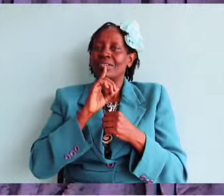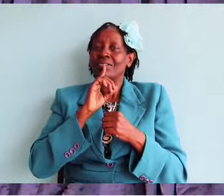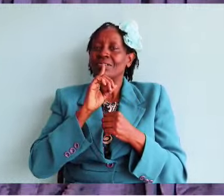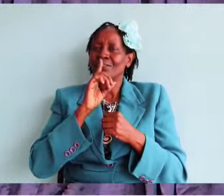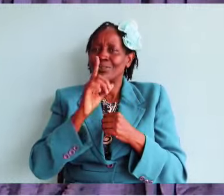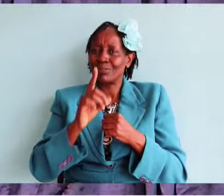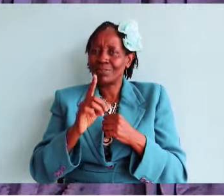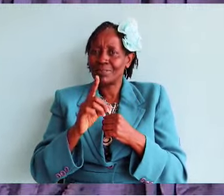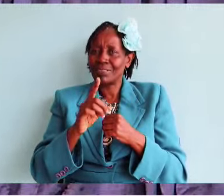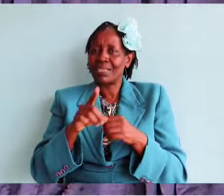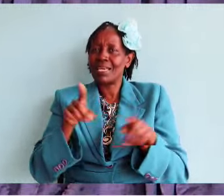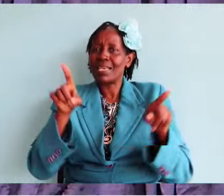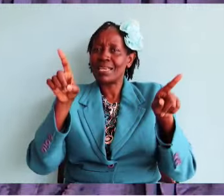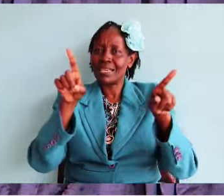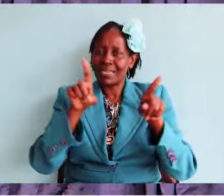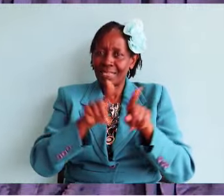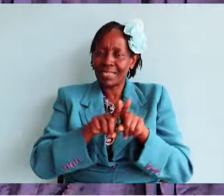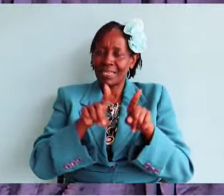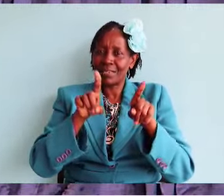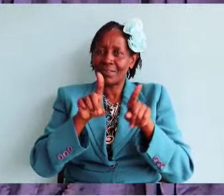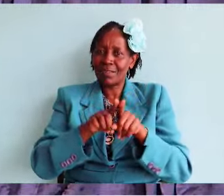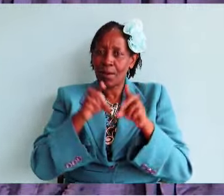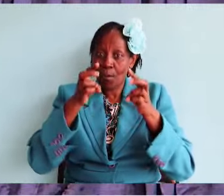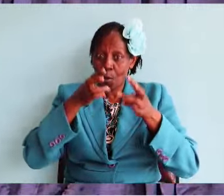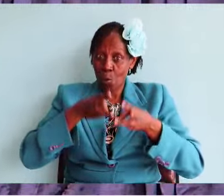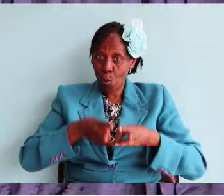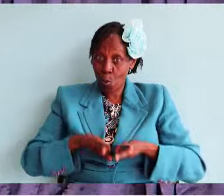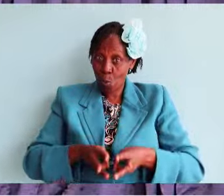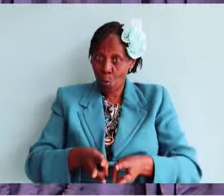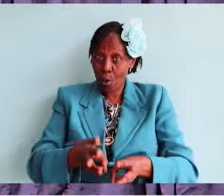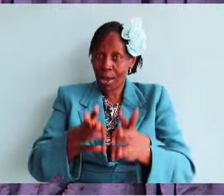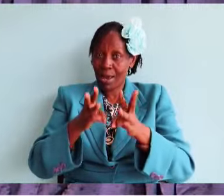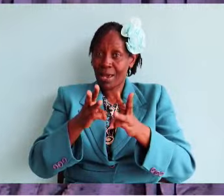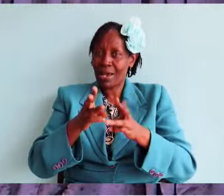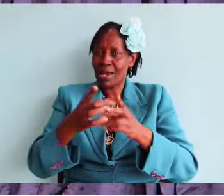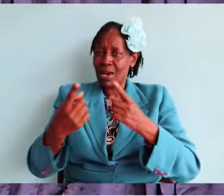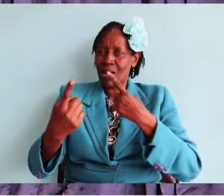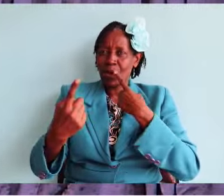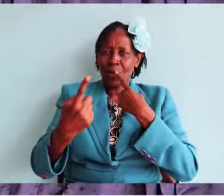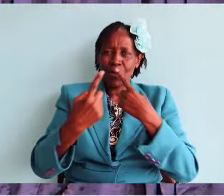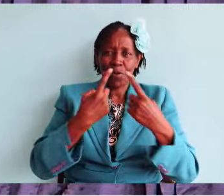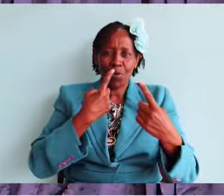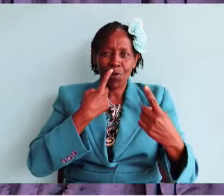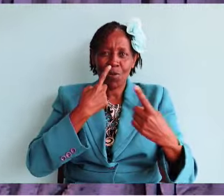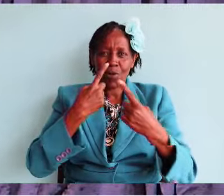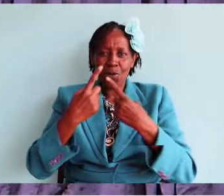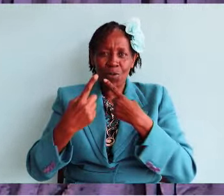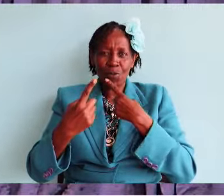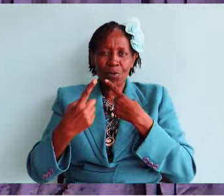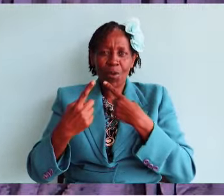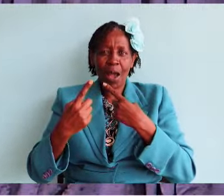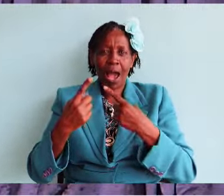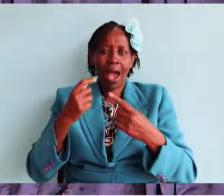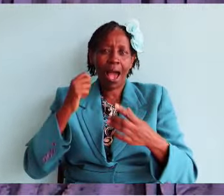same way that he addressed Abraham in chapter 12 of Genesis, verse